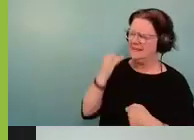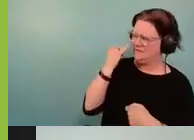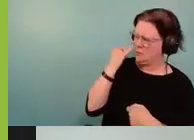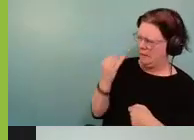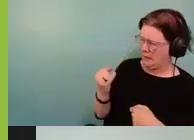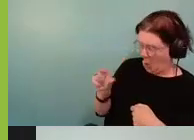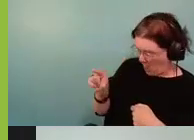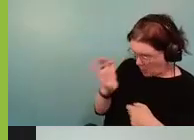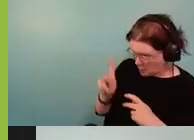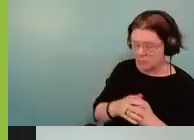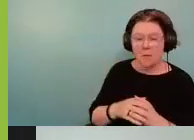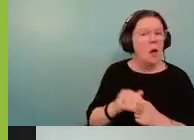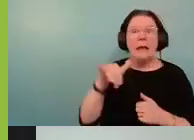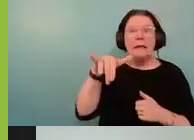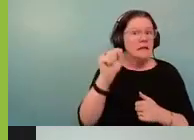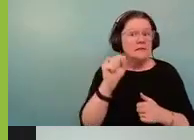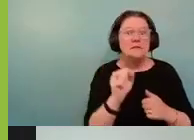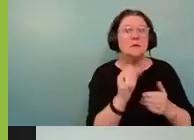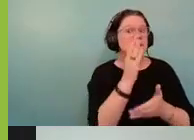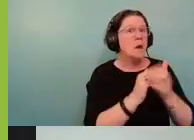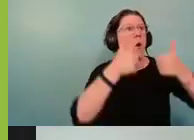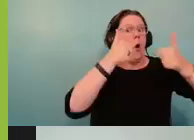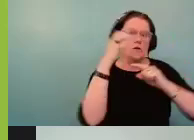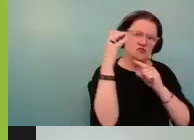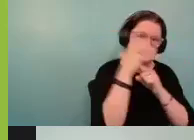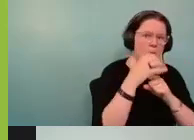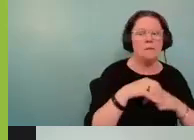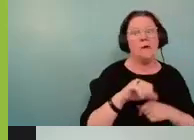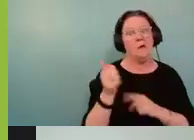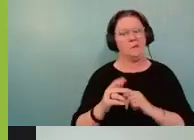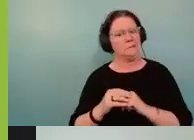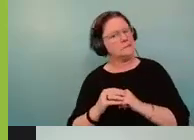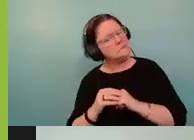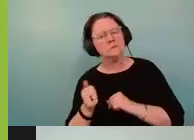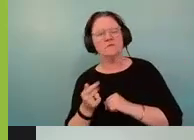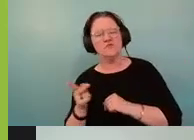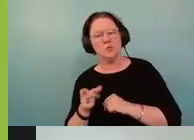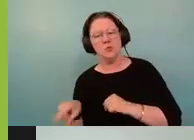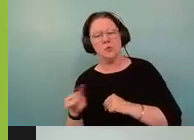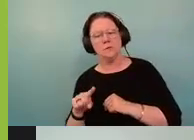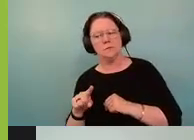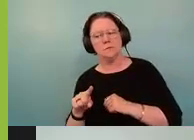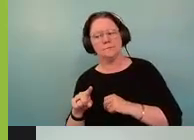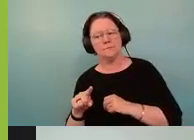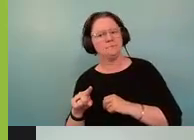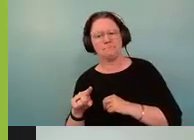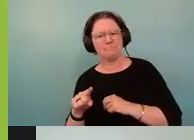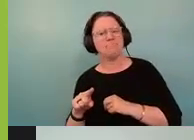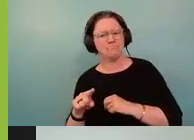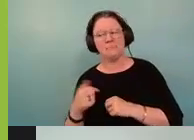great people that are doing the right thing, but there's also bound to be a handful of people who have